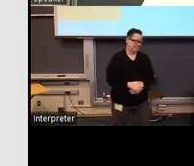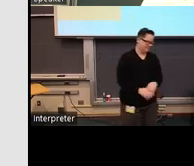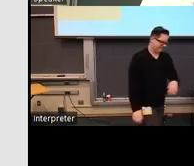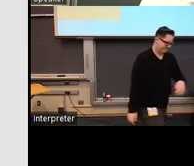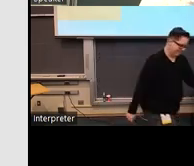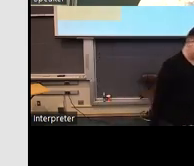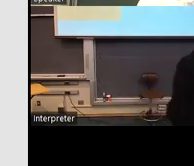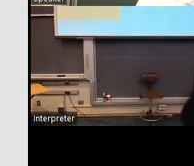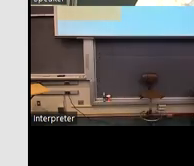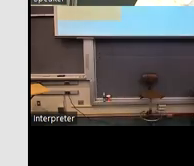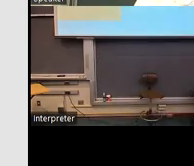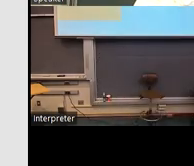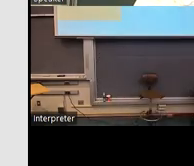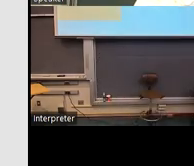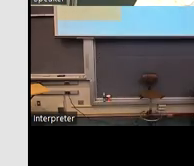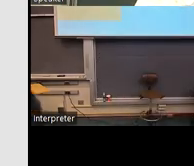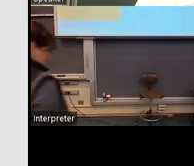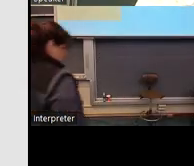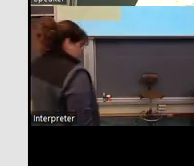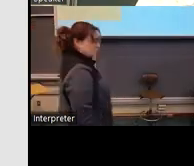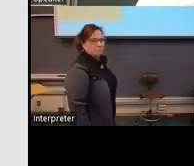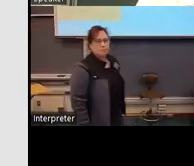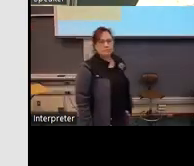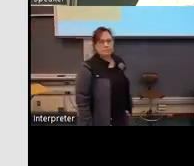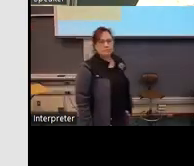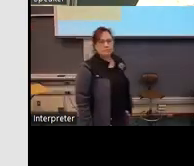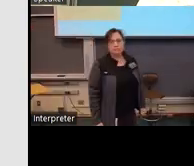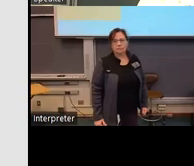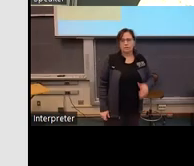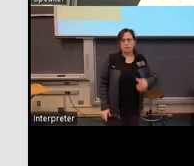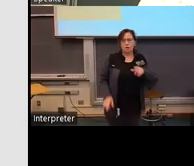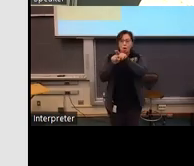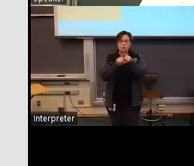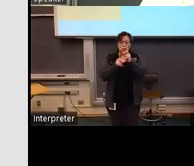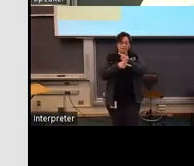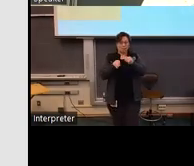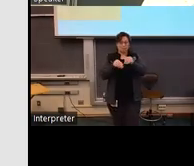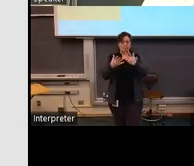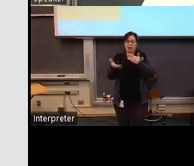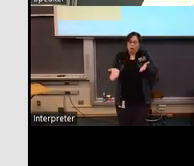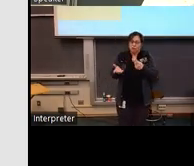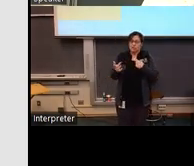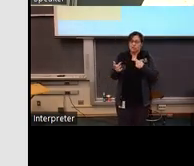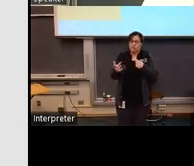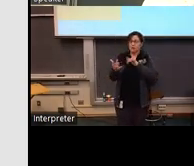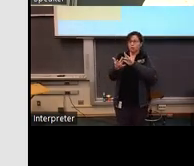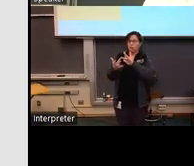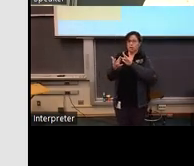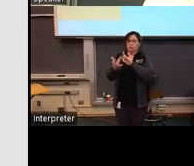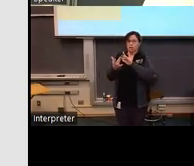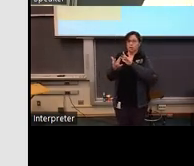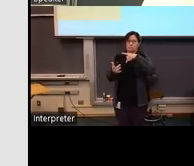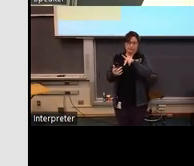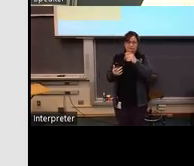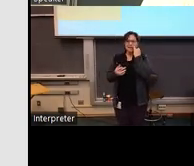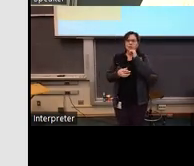And then I encourage the caregiver themselves to reach out to their primary care doctor. Especially if they're outside the system.